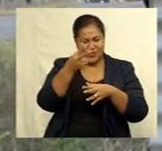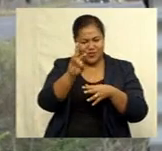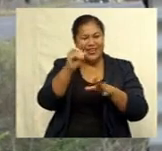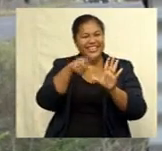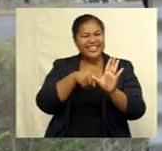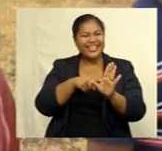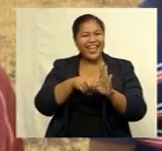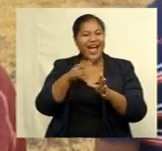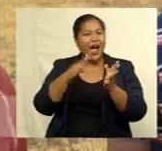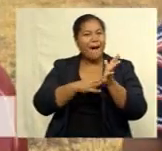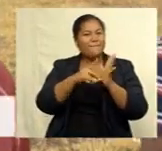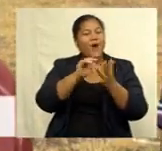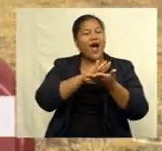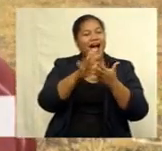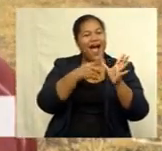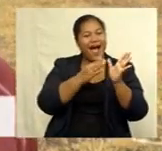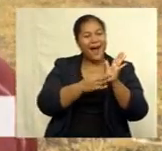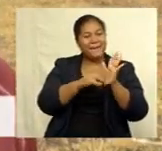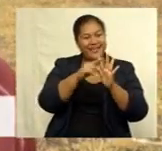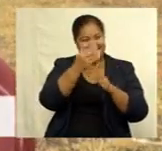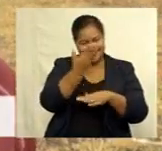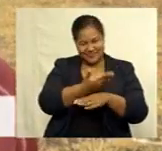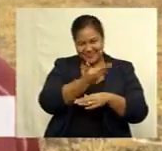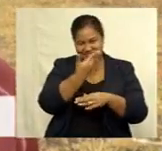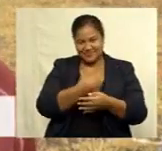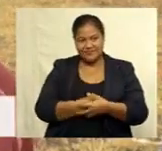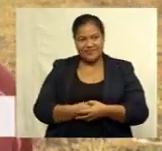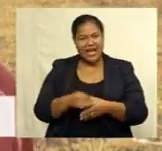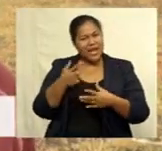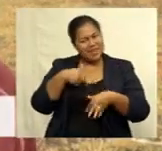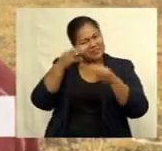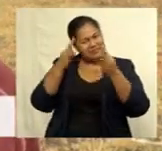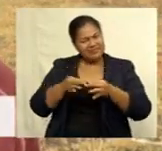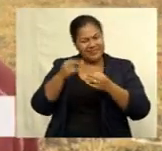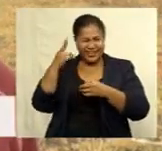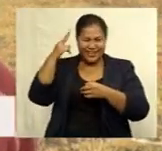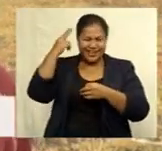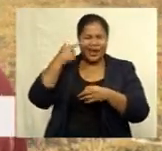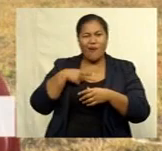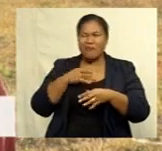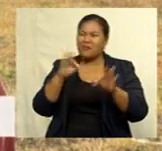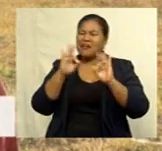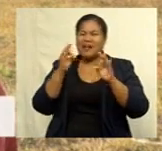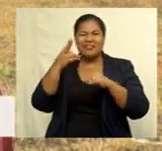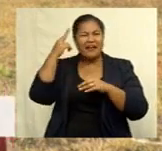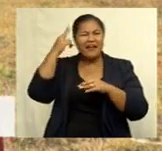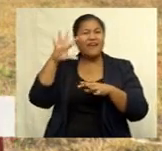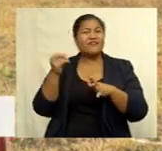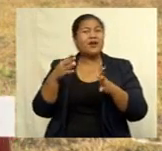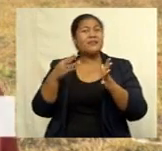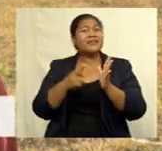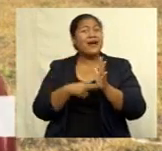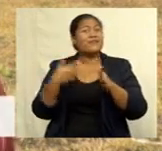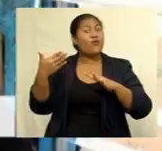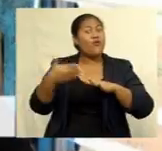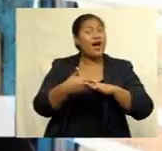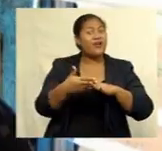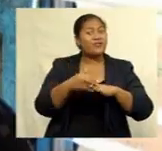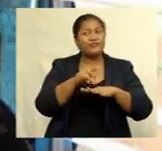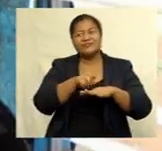Mohammed Shamir. He decided me to cut here because there's no barber shop from Nambowalu right through